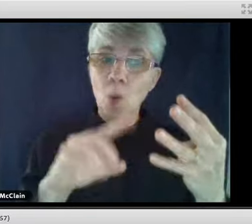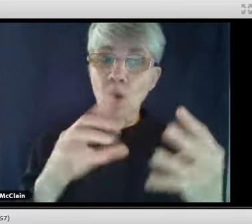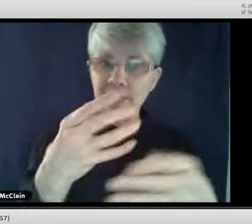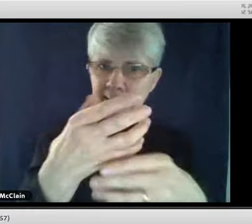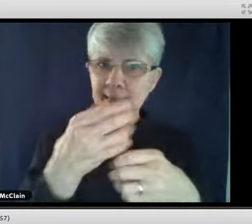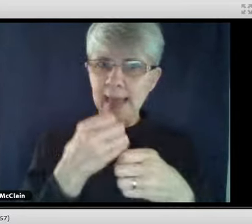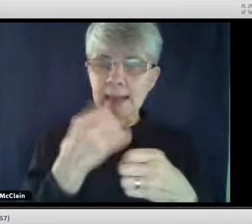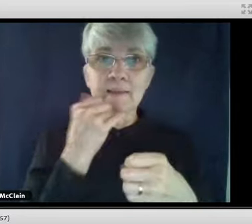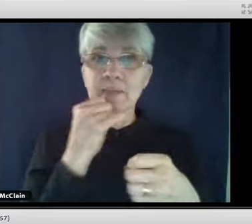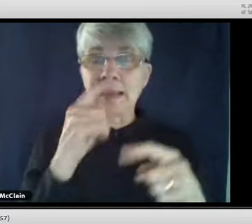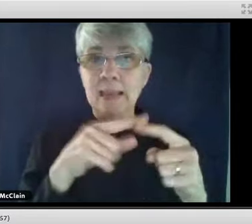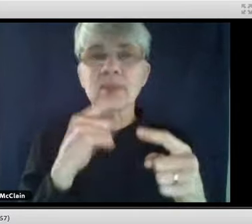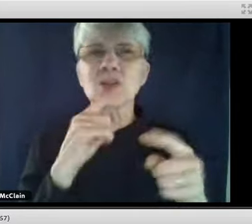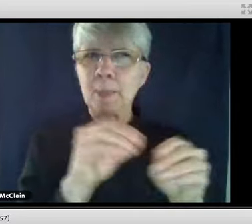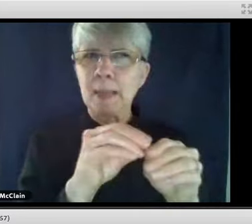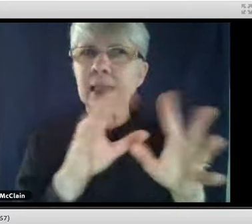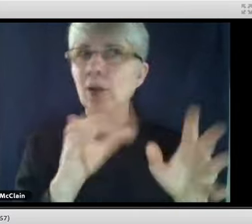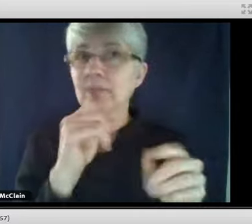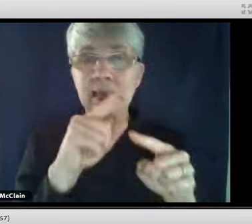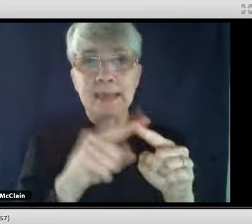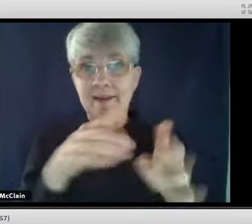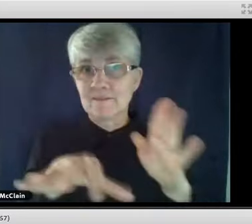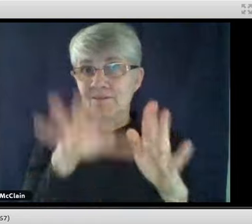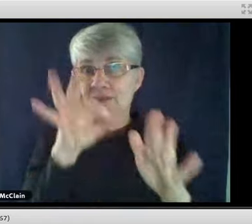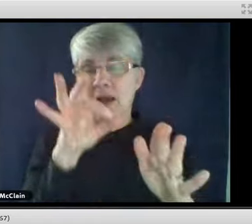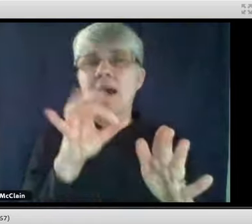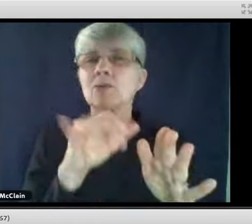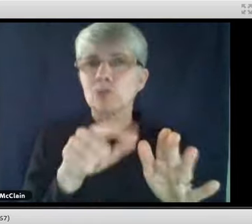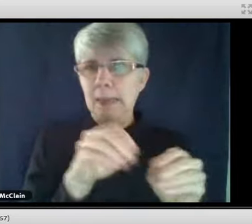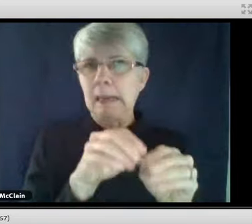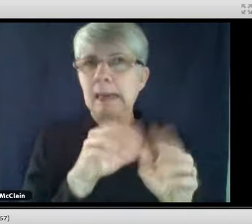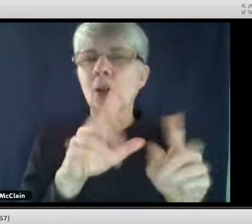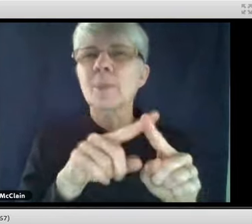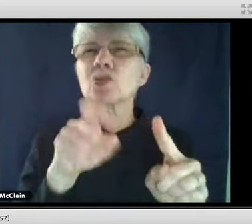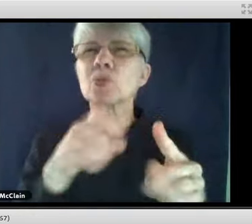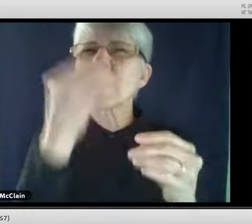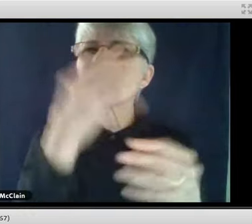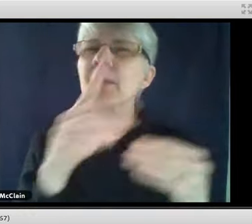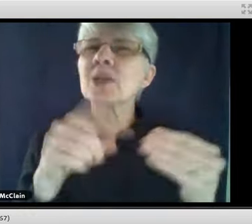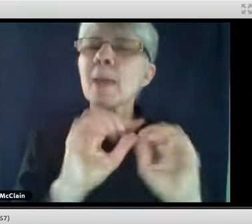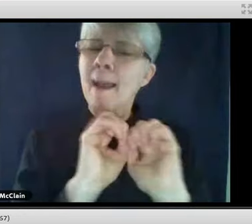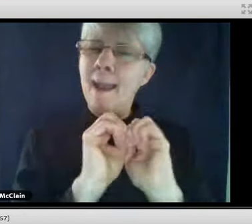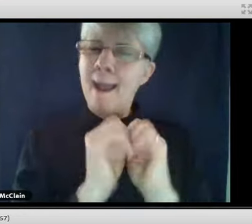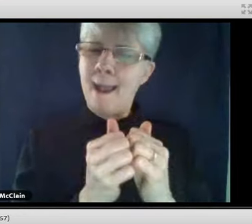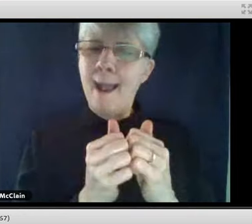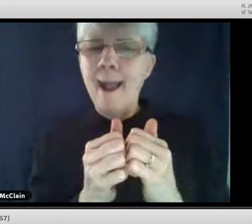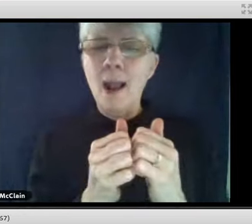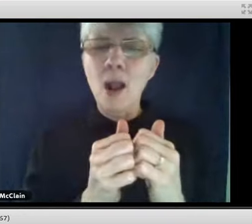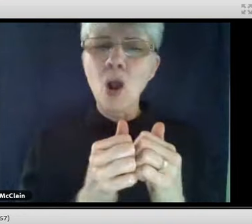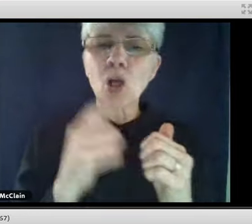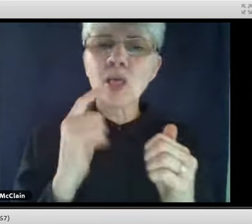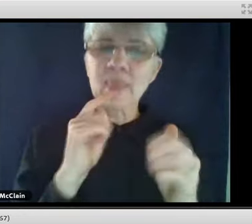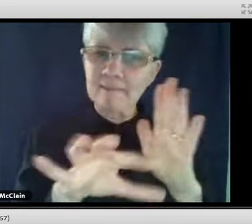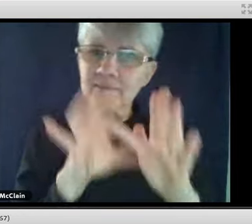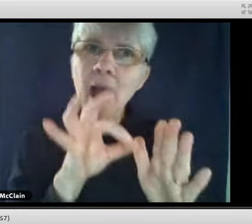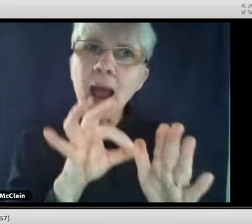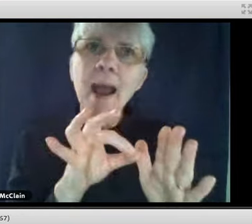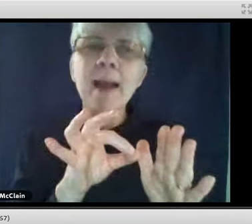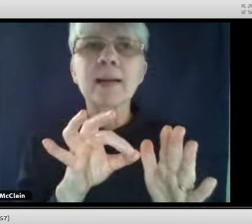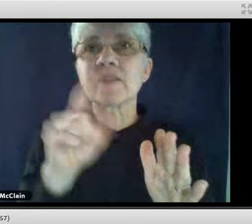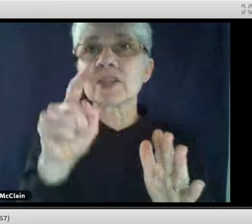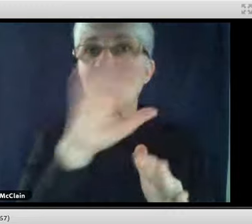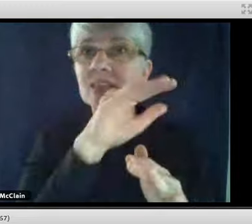can't, that should also be clear as well if they can't do that. But otherwise, there should be information about how they should be able to find it, either on the